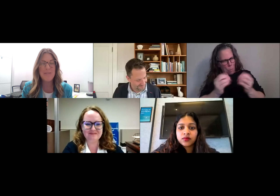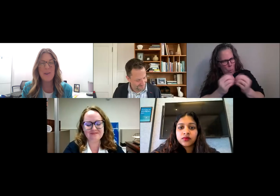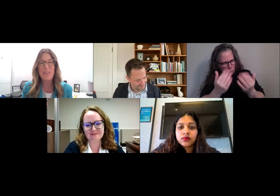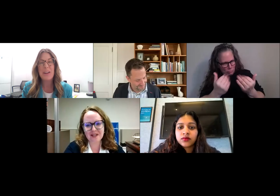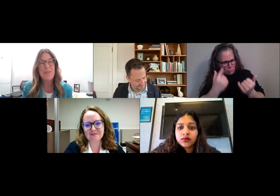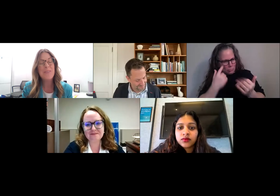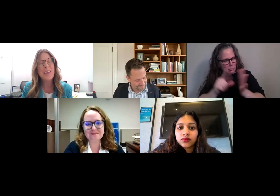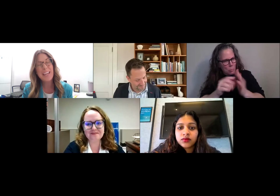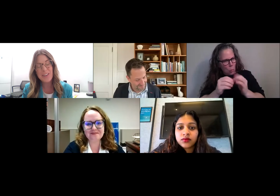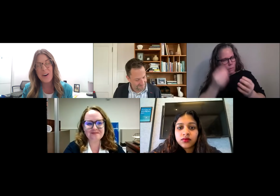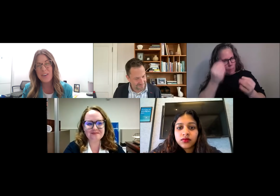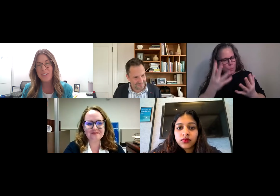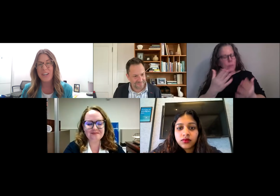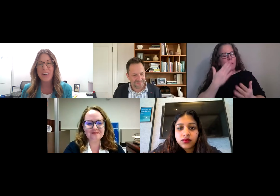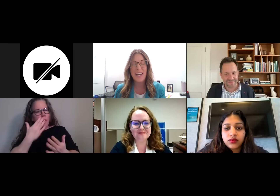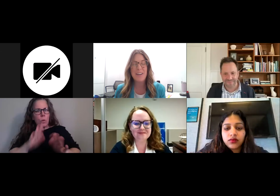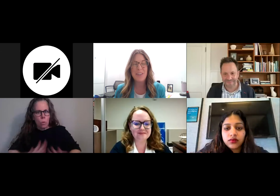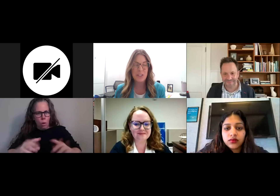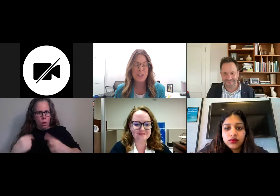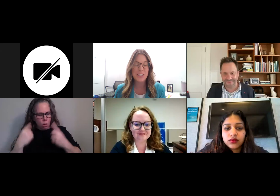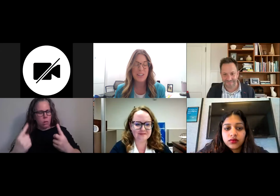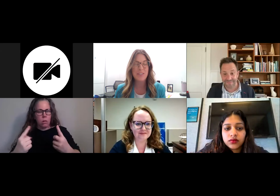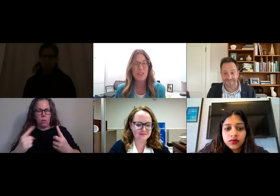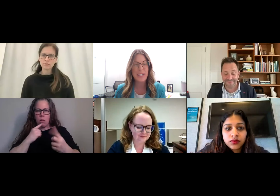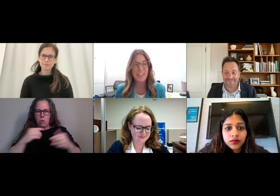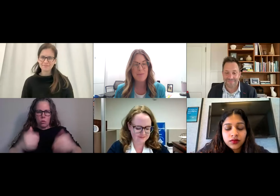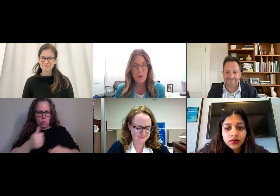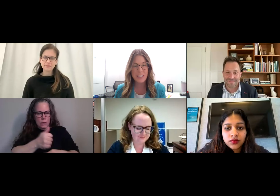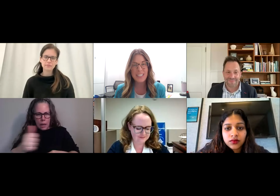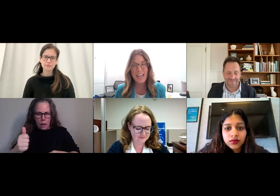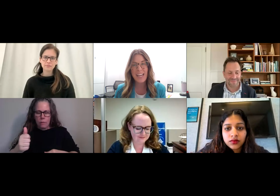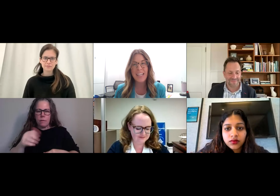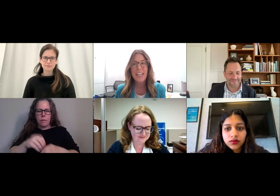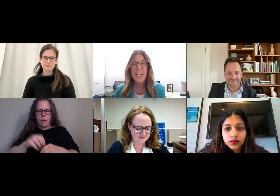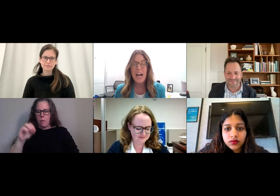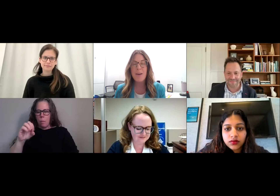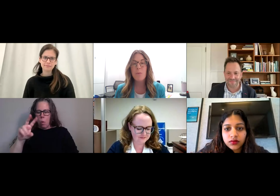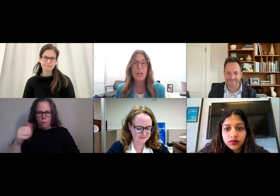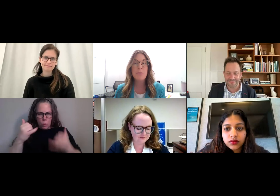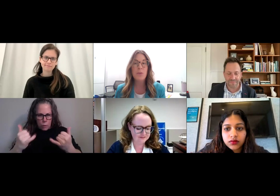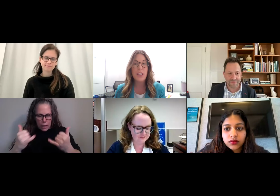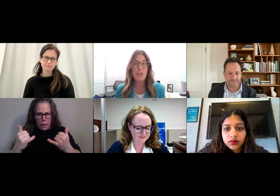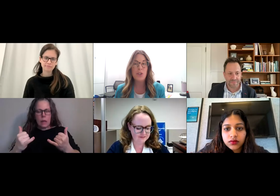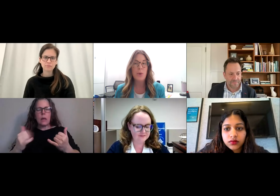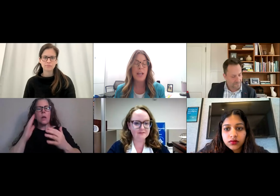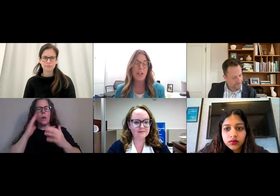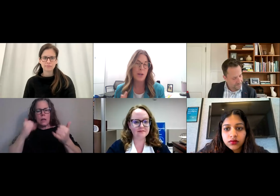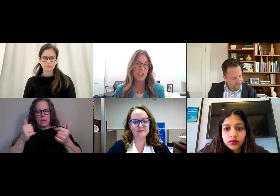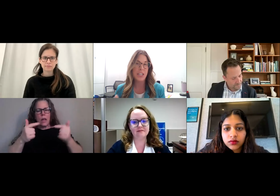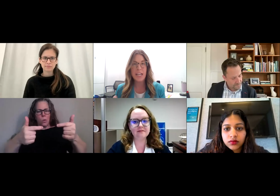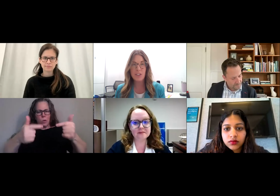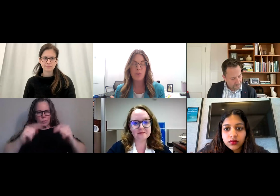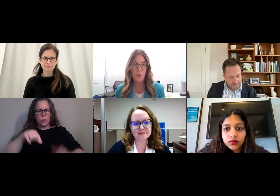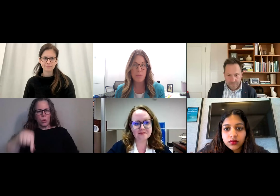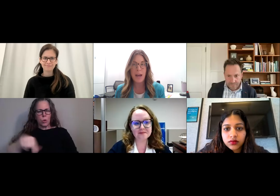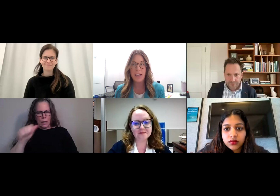to more of your input. But thank you all for introducing yourselves and joining MOVA today. We're going to move into a